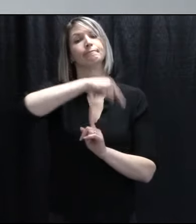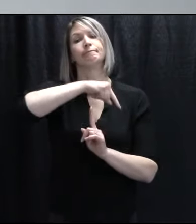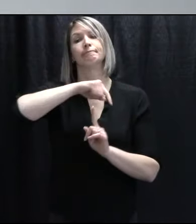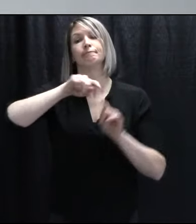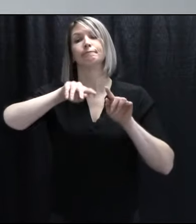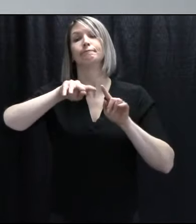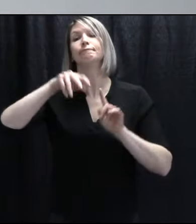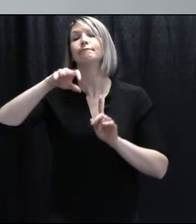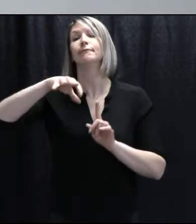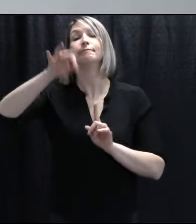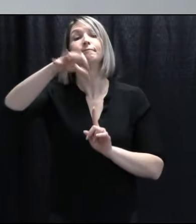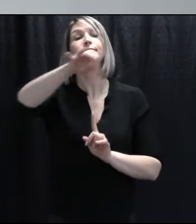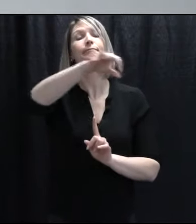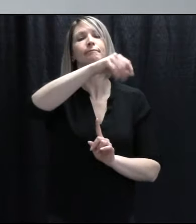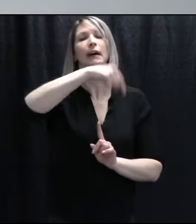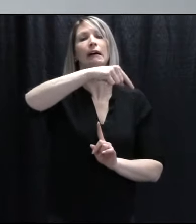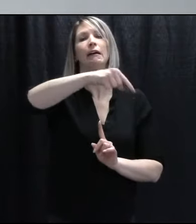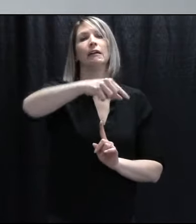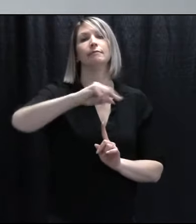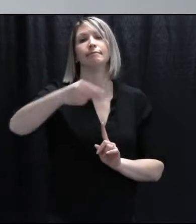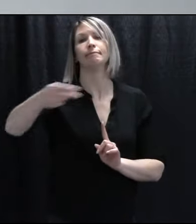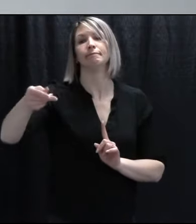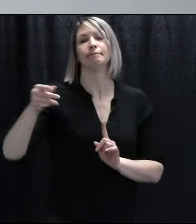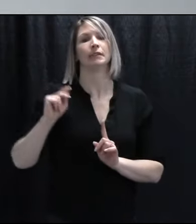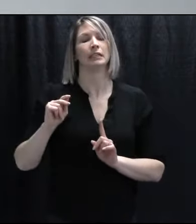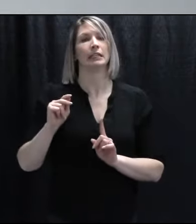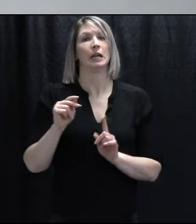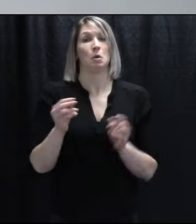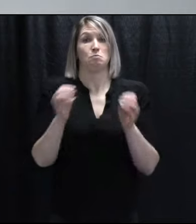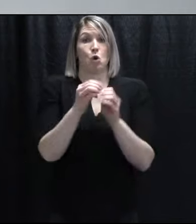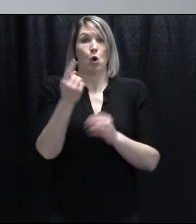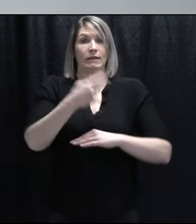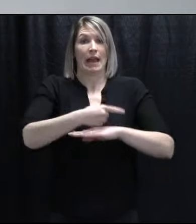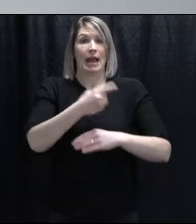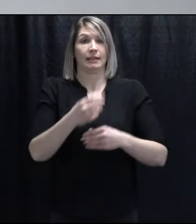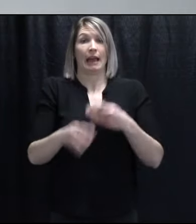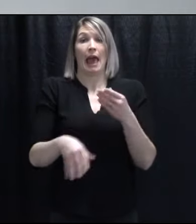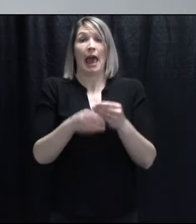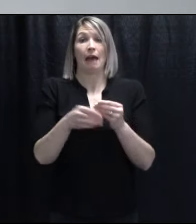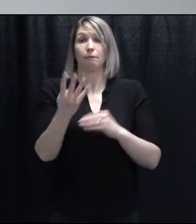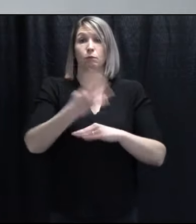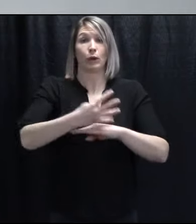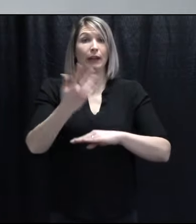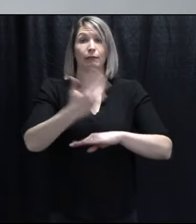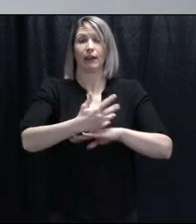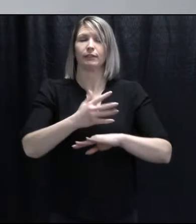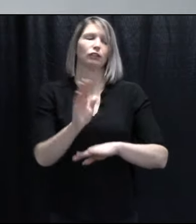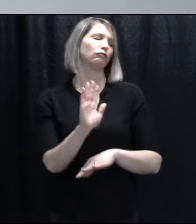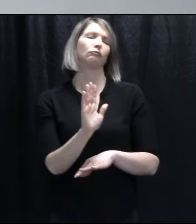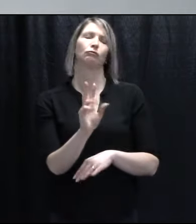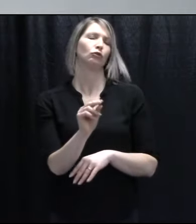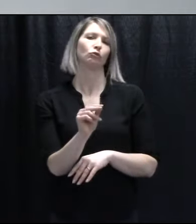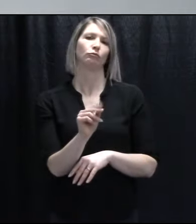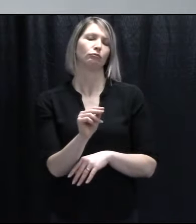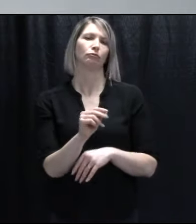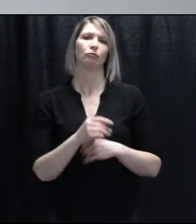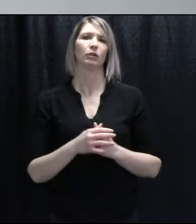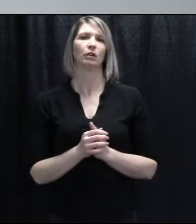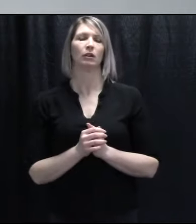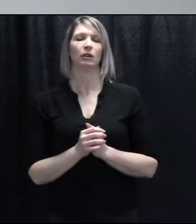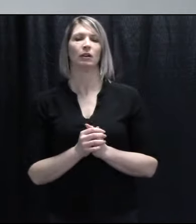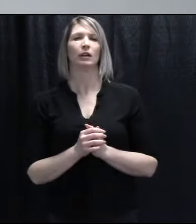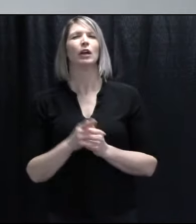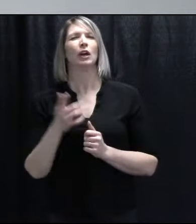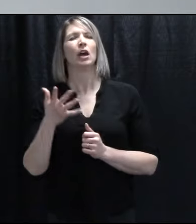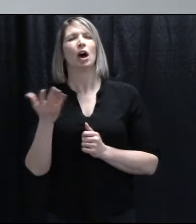as well. So, but the dates are the same. And I know we say how we act now will